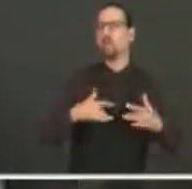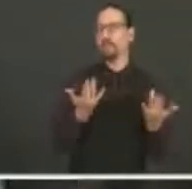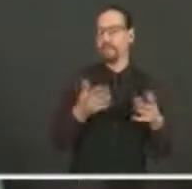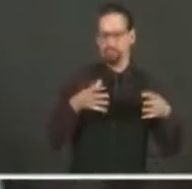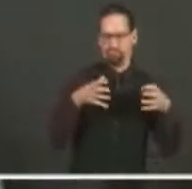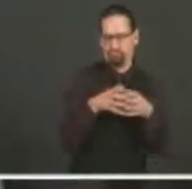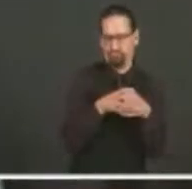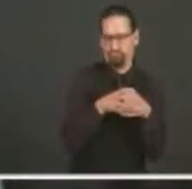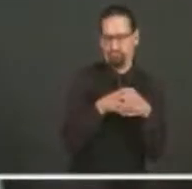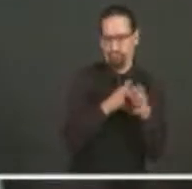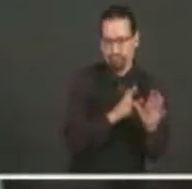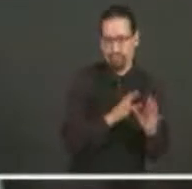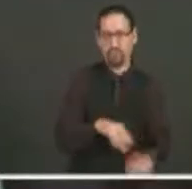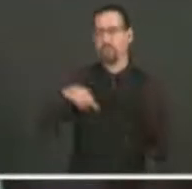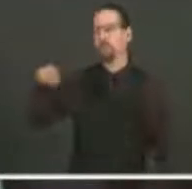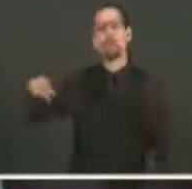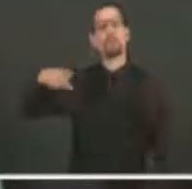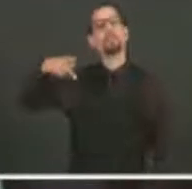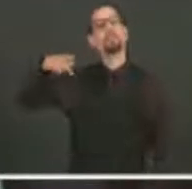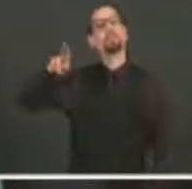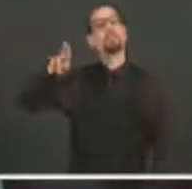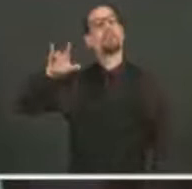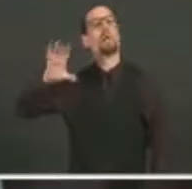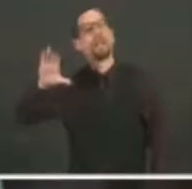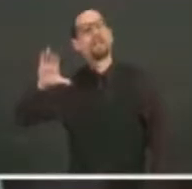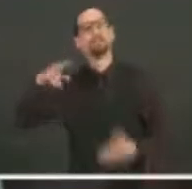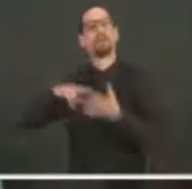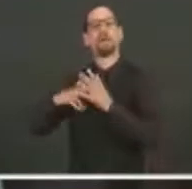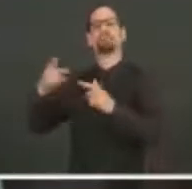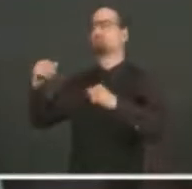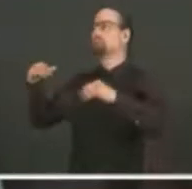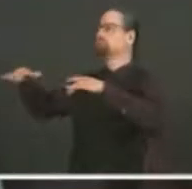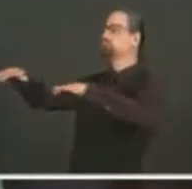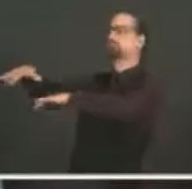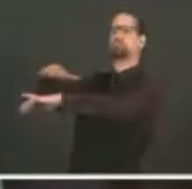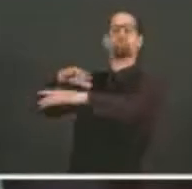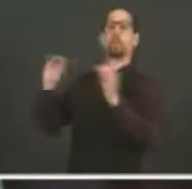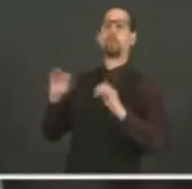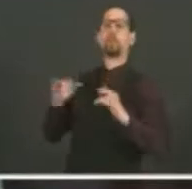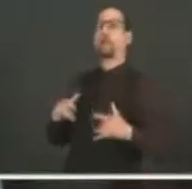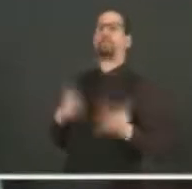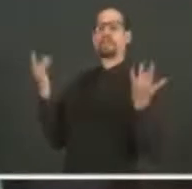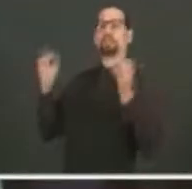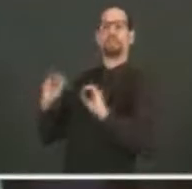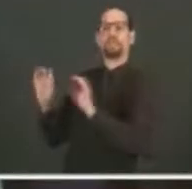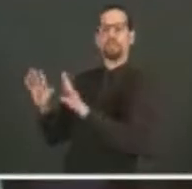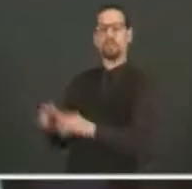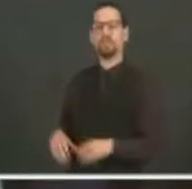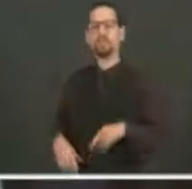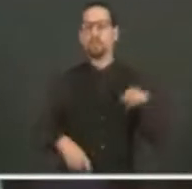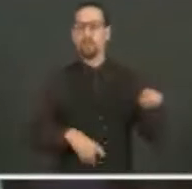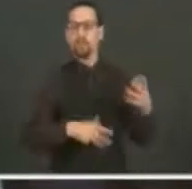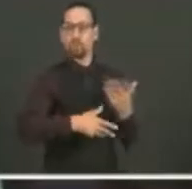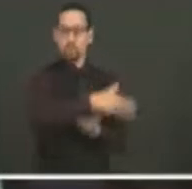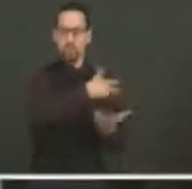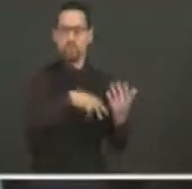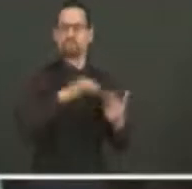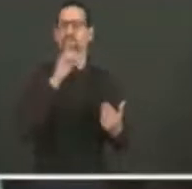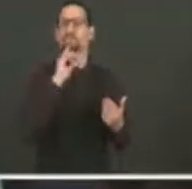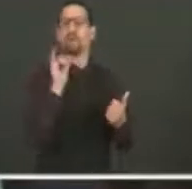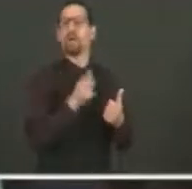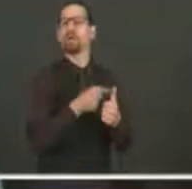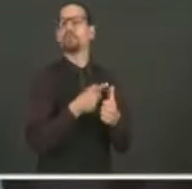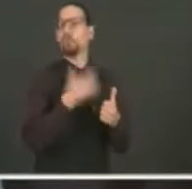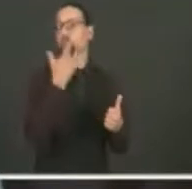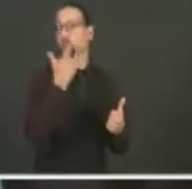gathering would be a wedding, a birthday party, a family party, where